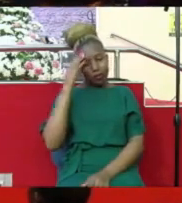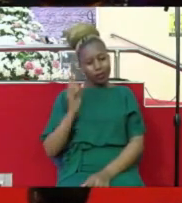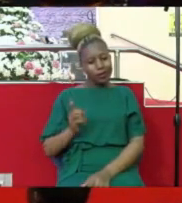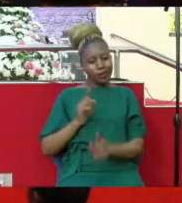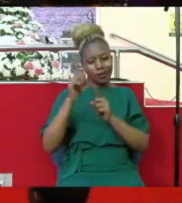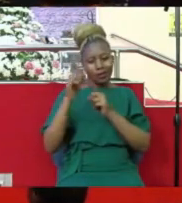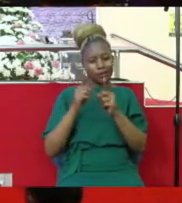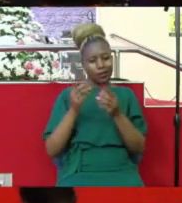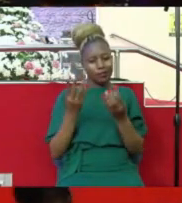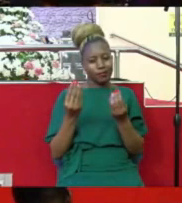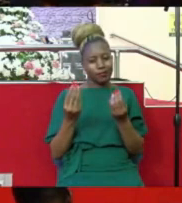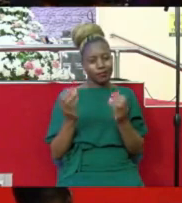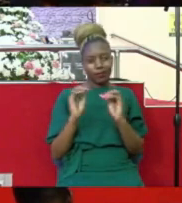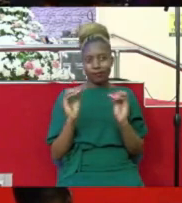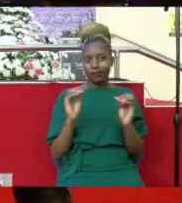easy.